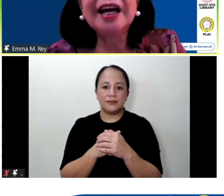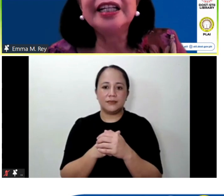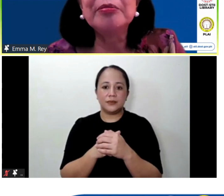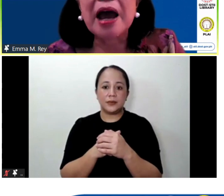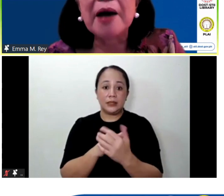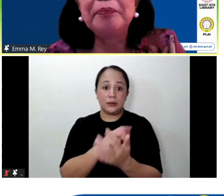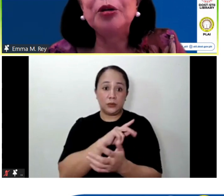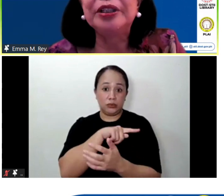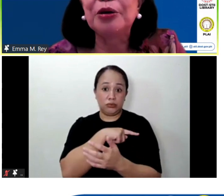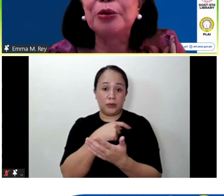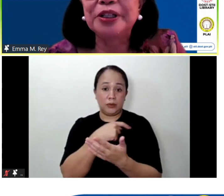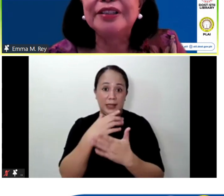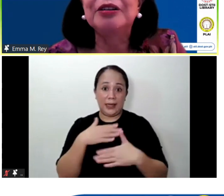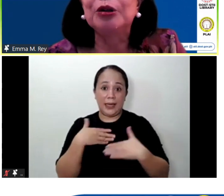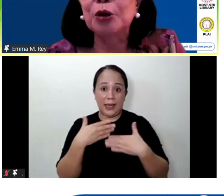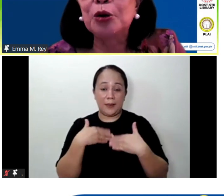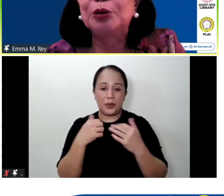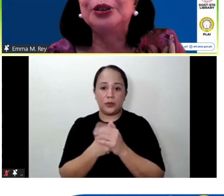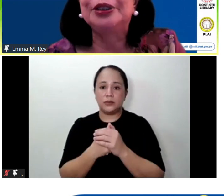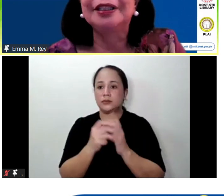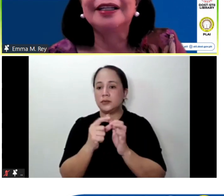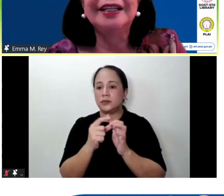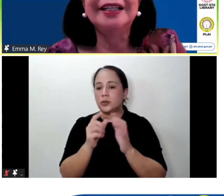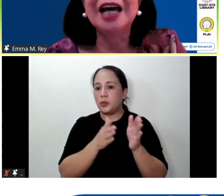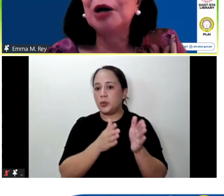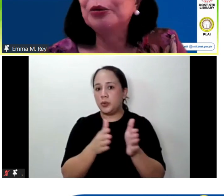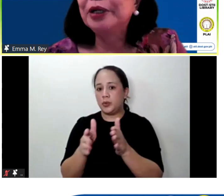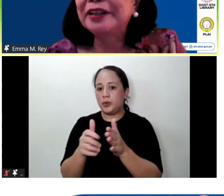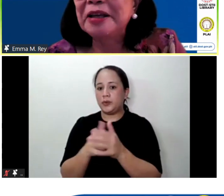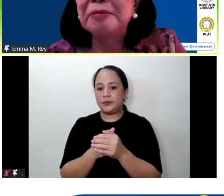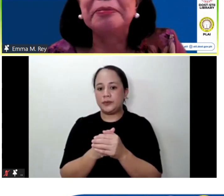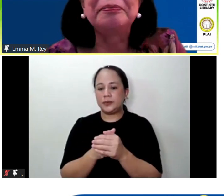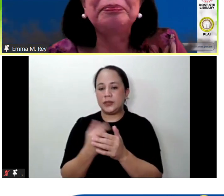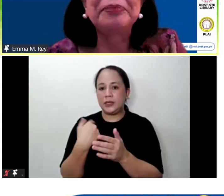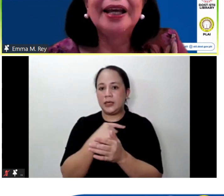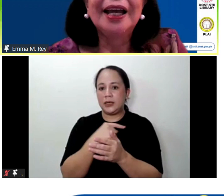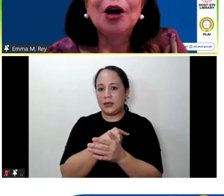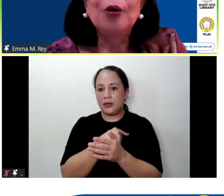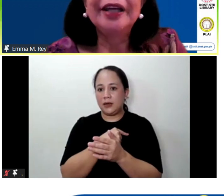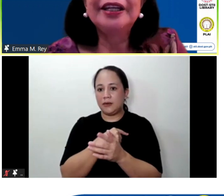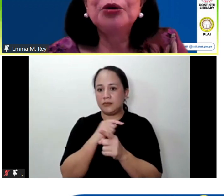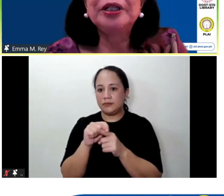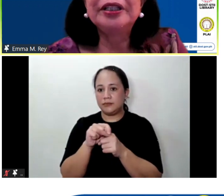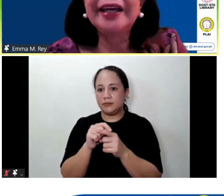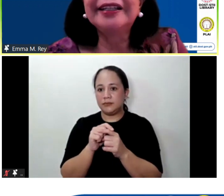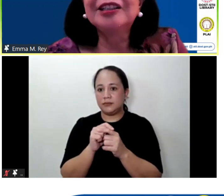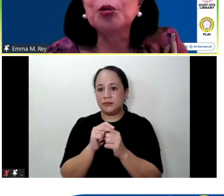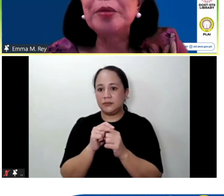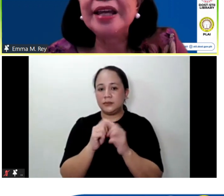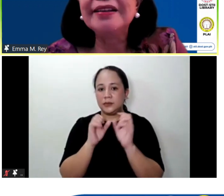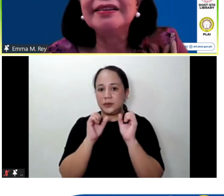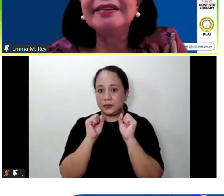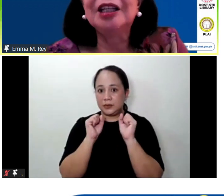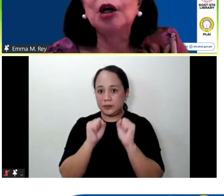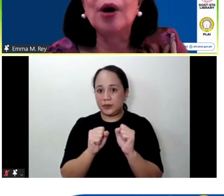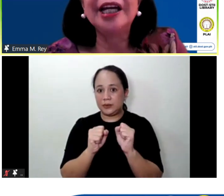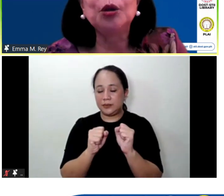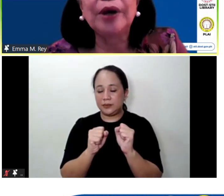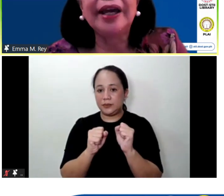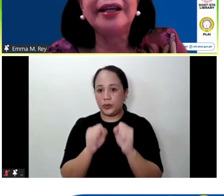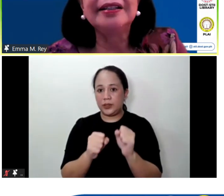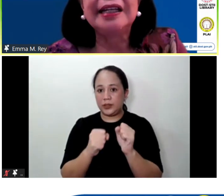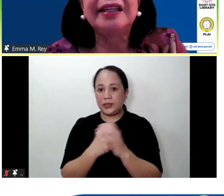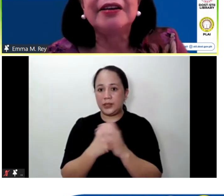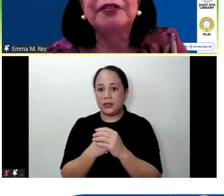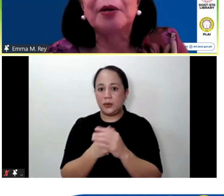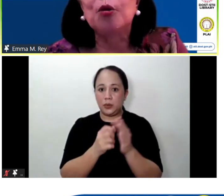Personally, I am happy with the word roads in our theme, whether we take it to mean the wide